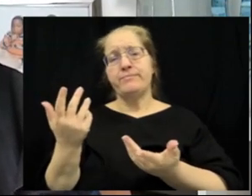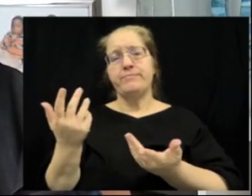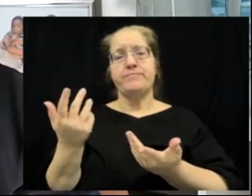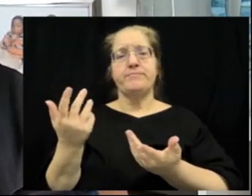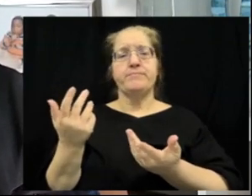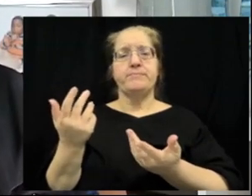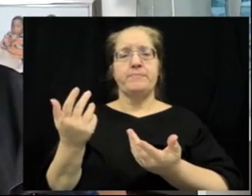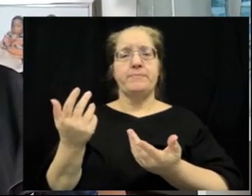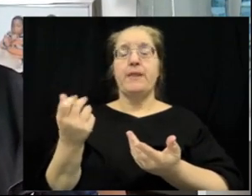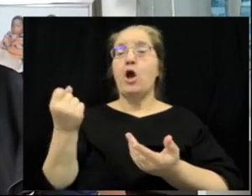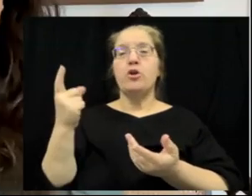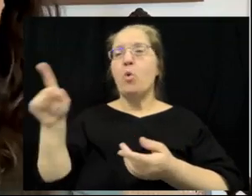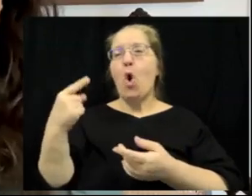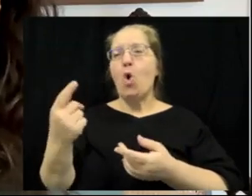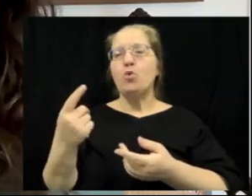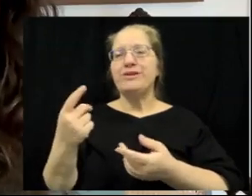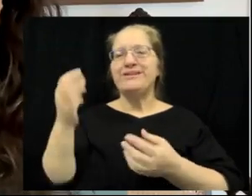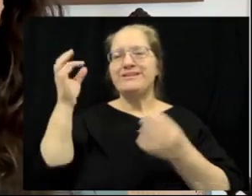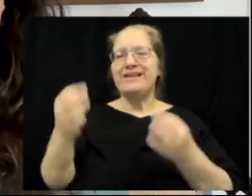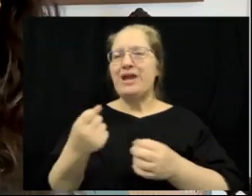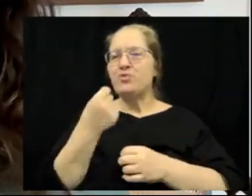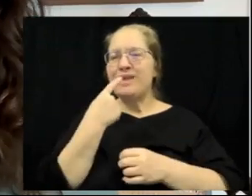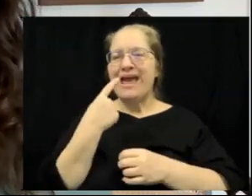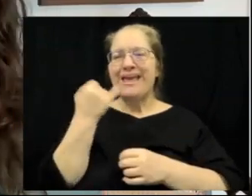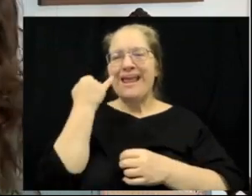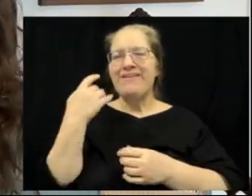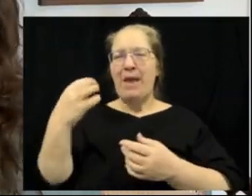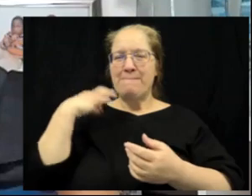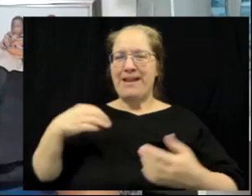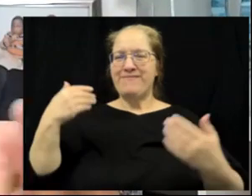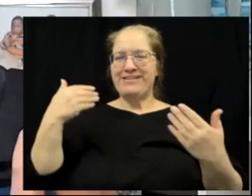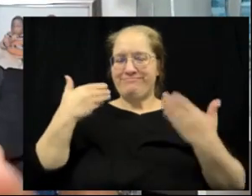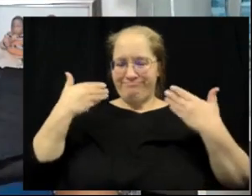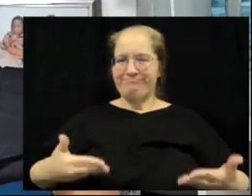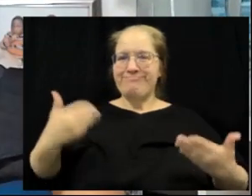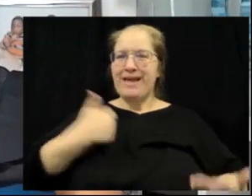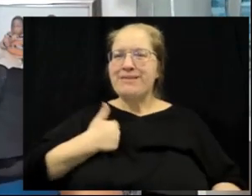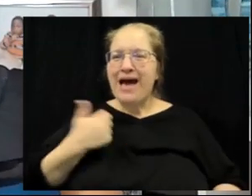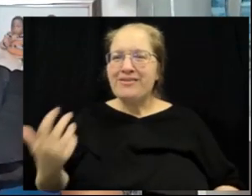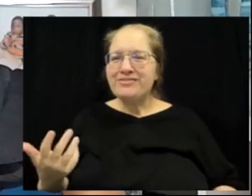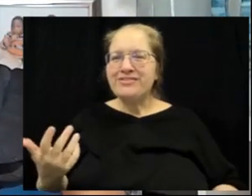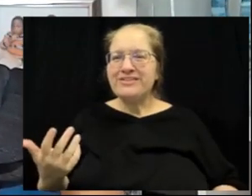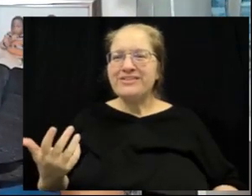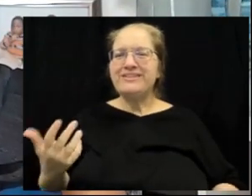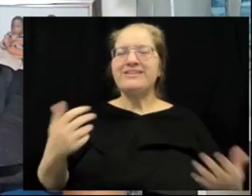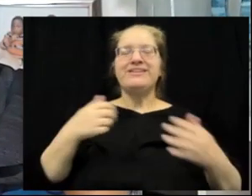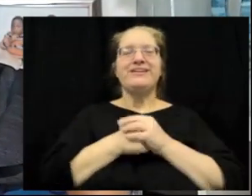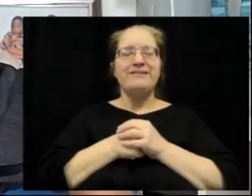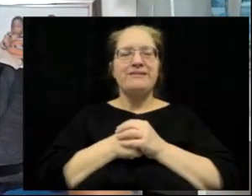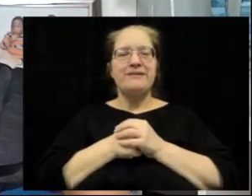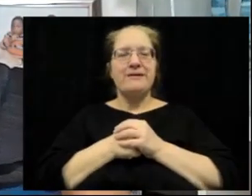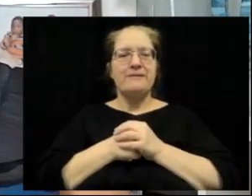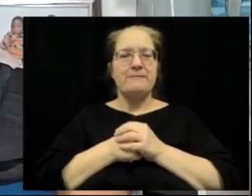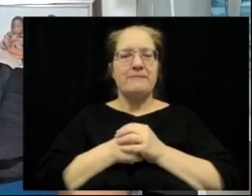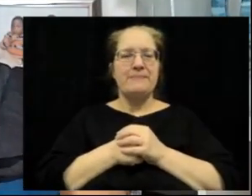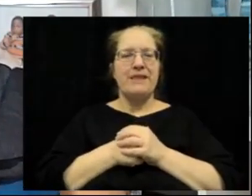is that he sees a benefit. And that also, unfortunately, if you have to hold, like say you can't do